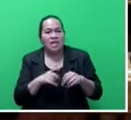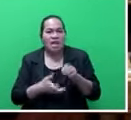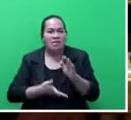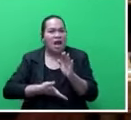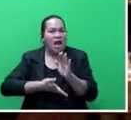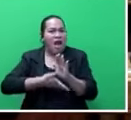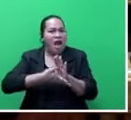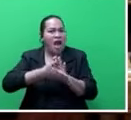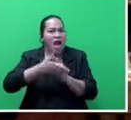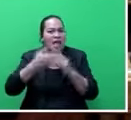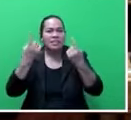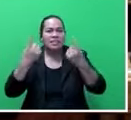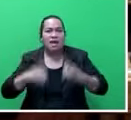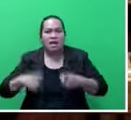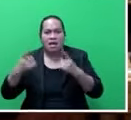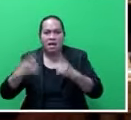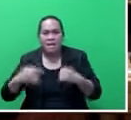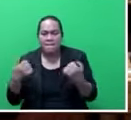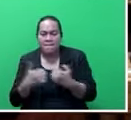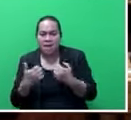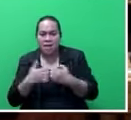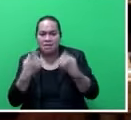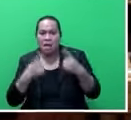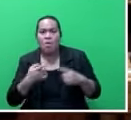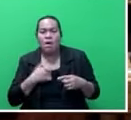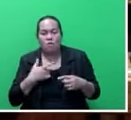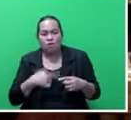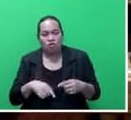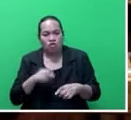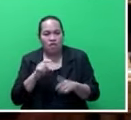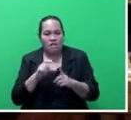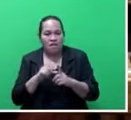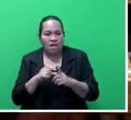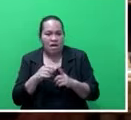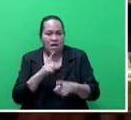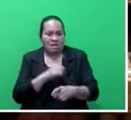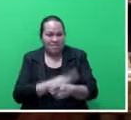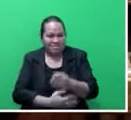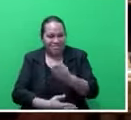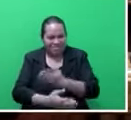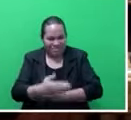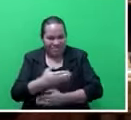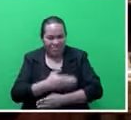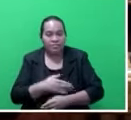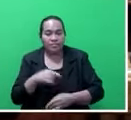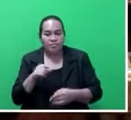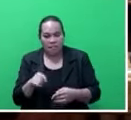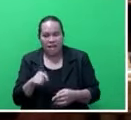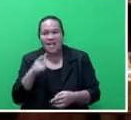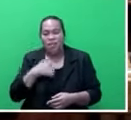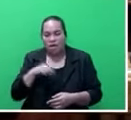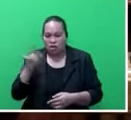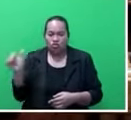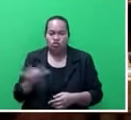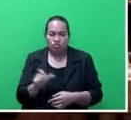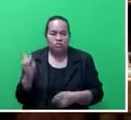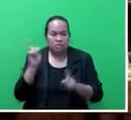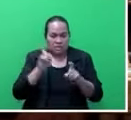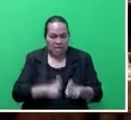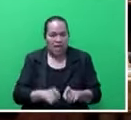death rate of diabetes. That's where he should be. That is the point that we wish to make.